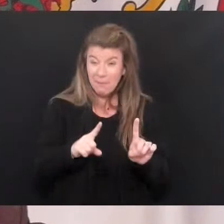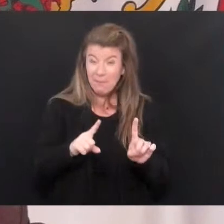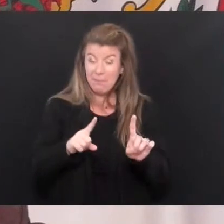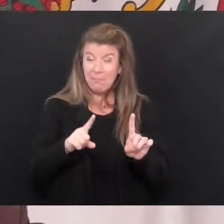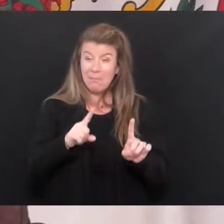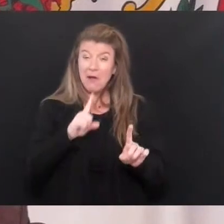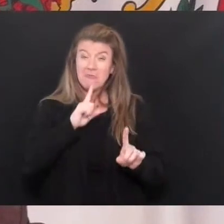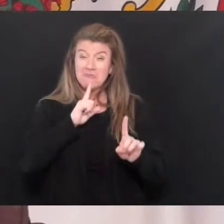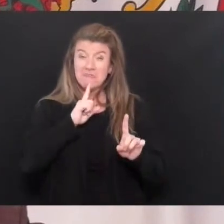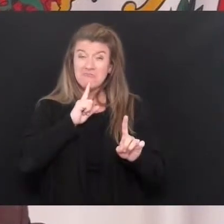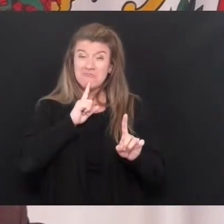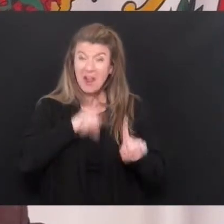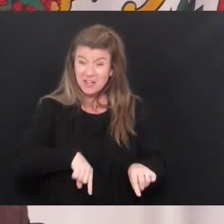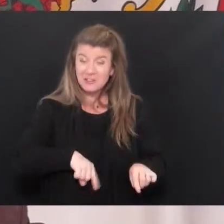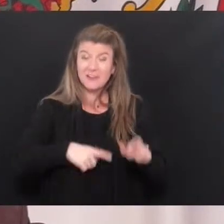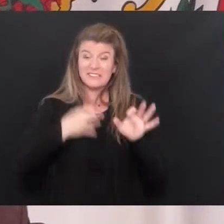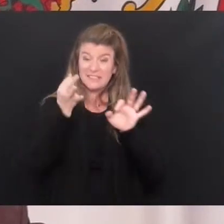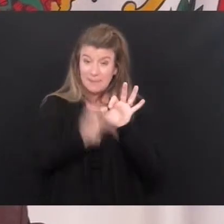this simple.